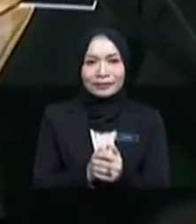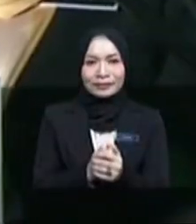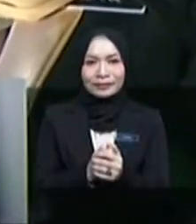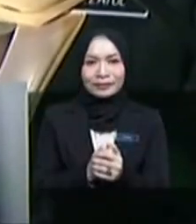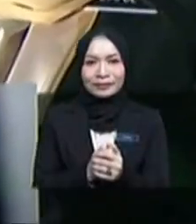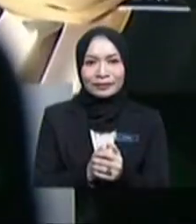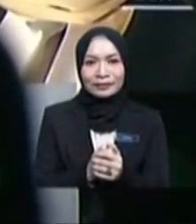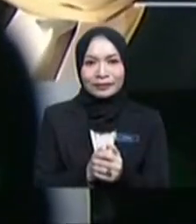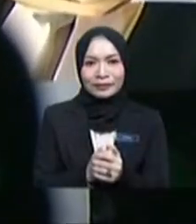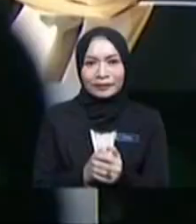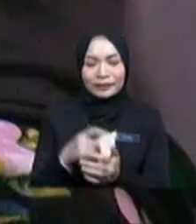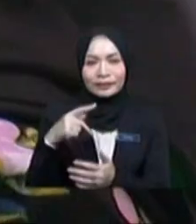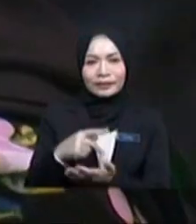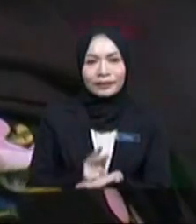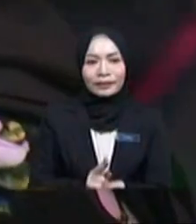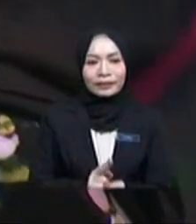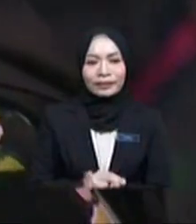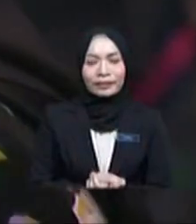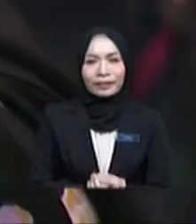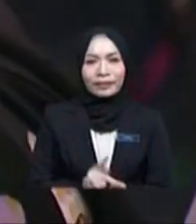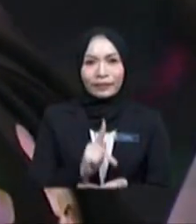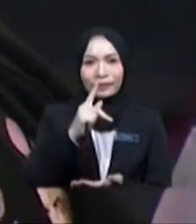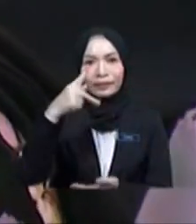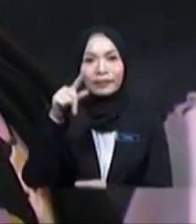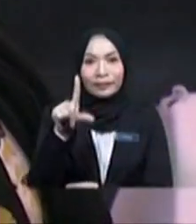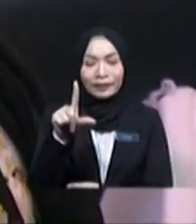Campus, Kuala Lumpur. Please welcome.